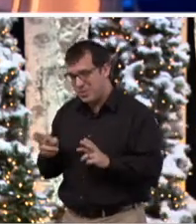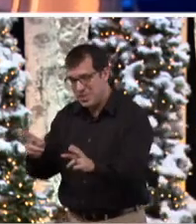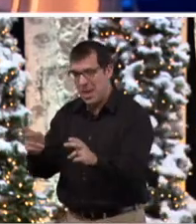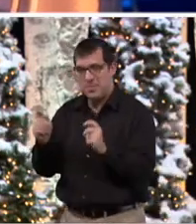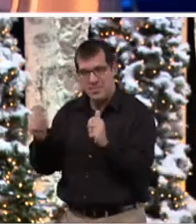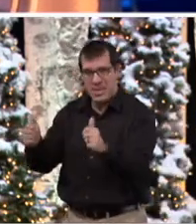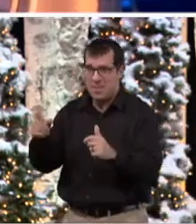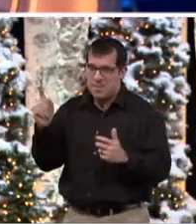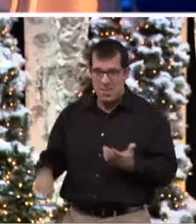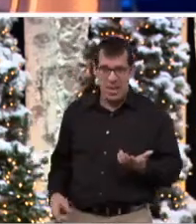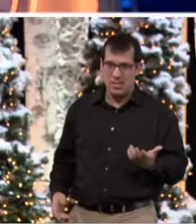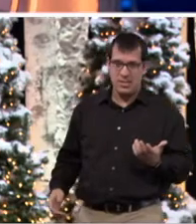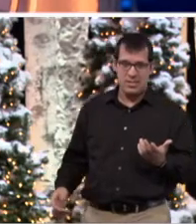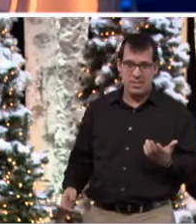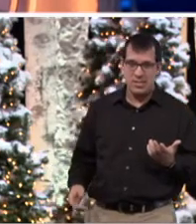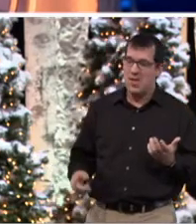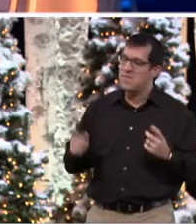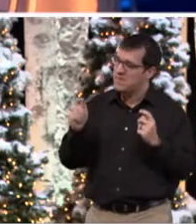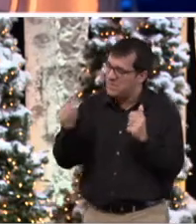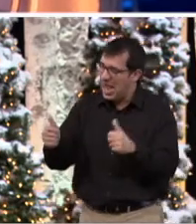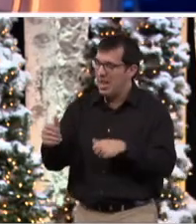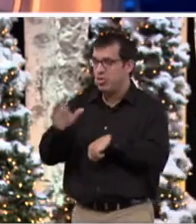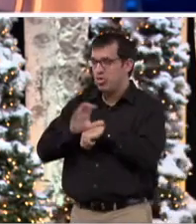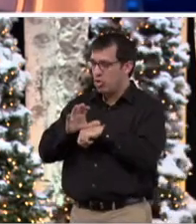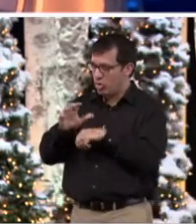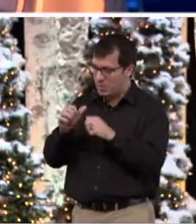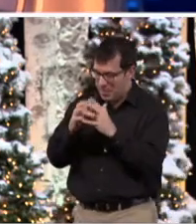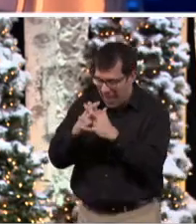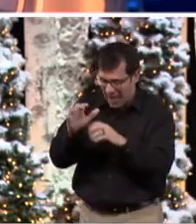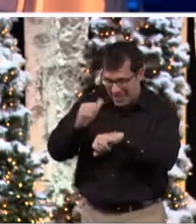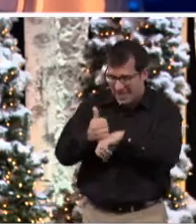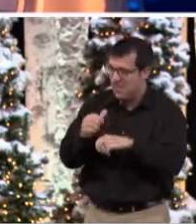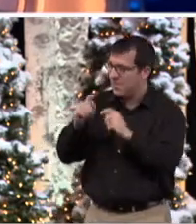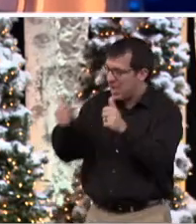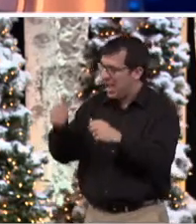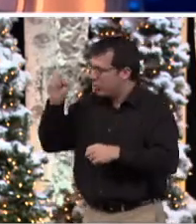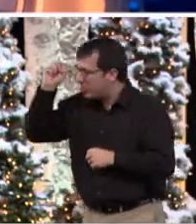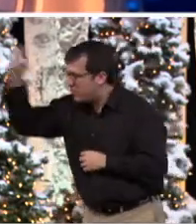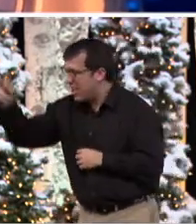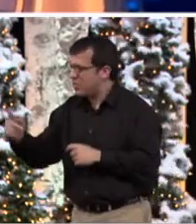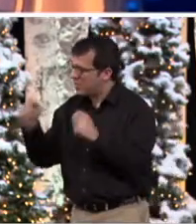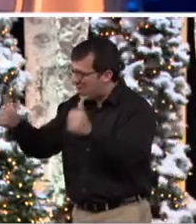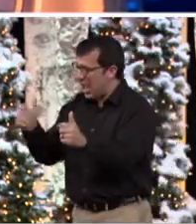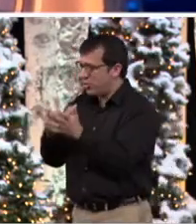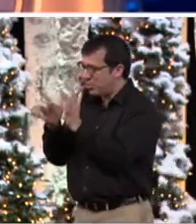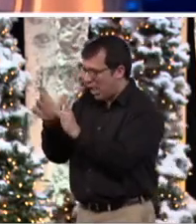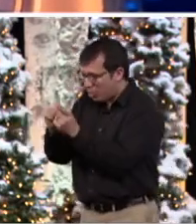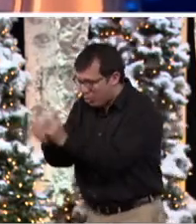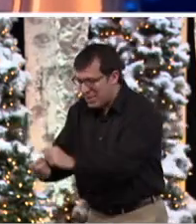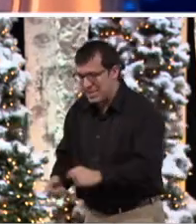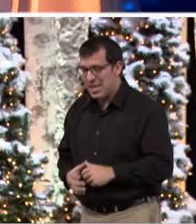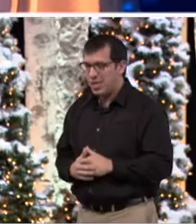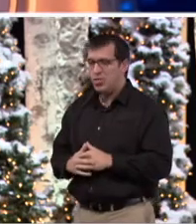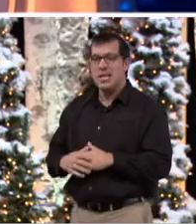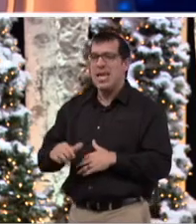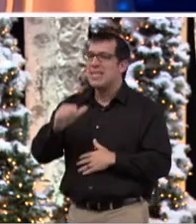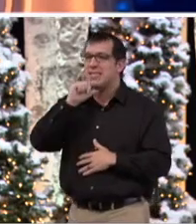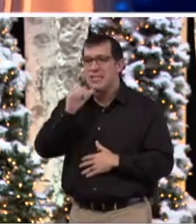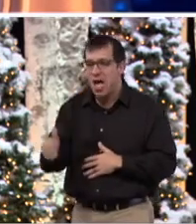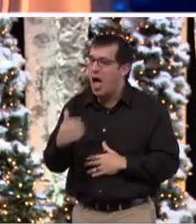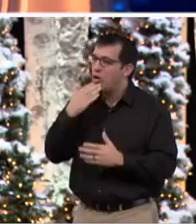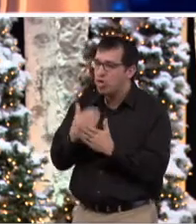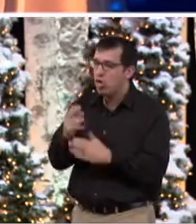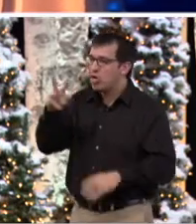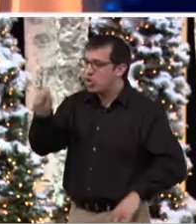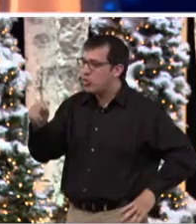up. Faster church planting, faster evangelism, faster Bible translation. It's not good news